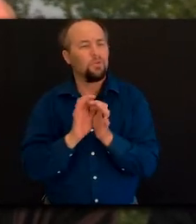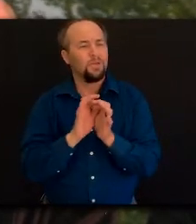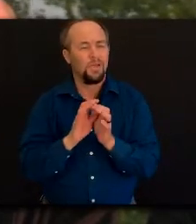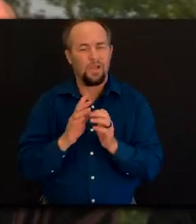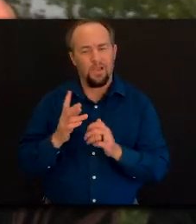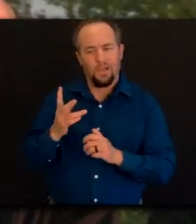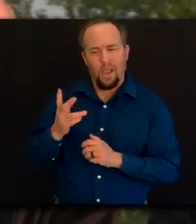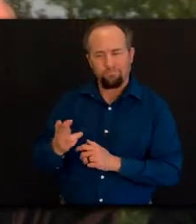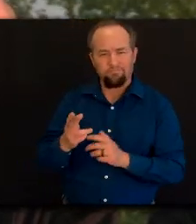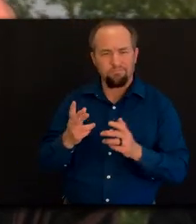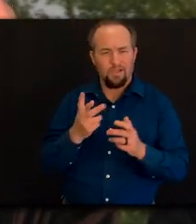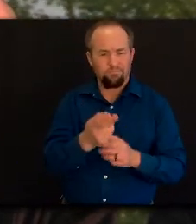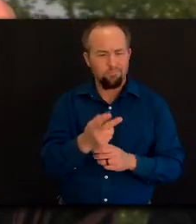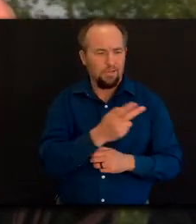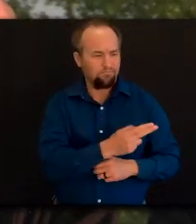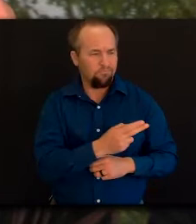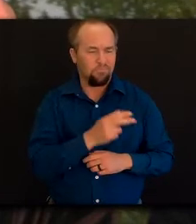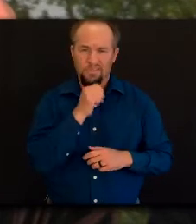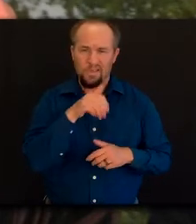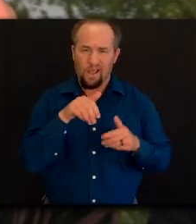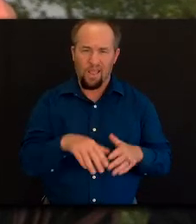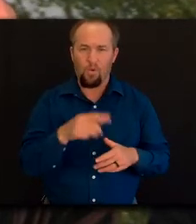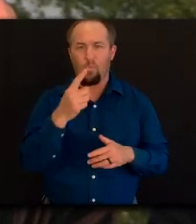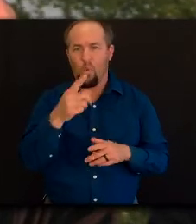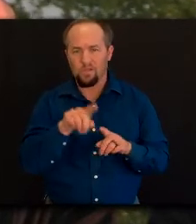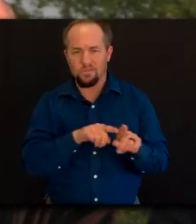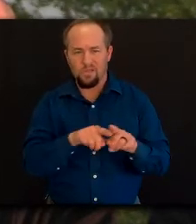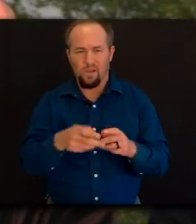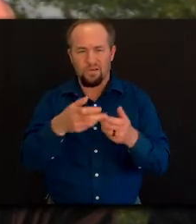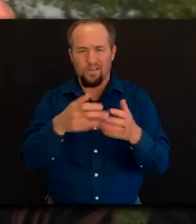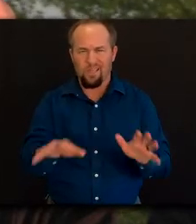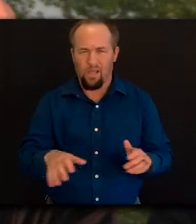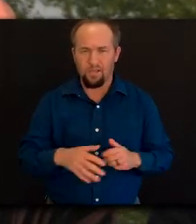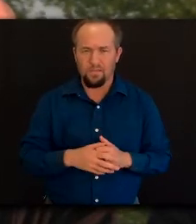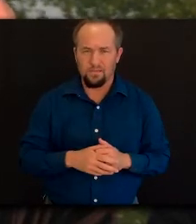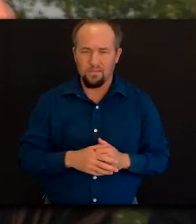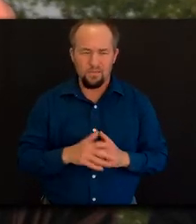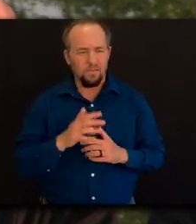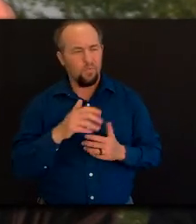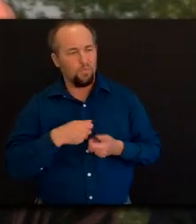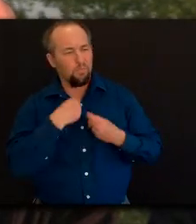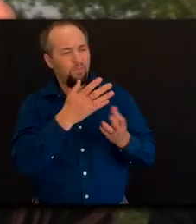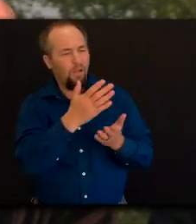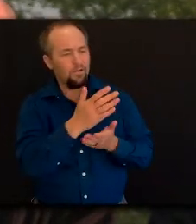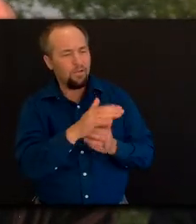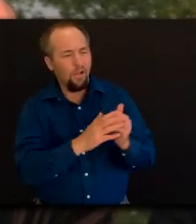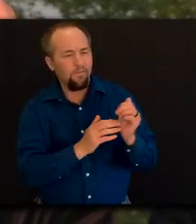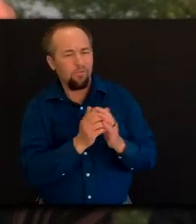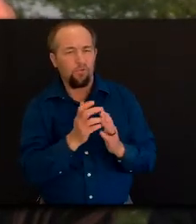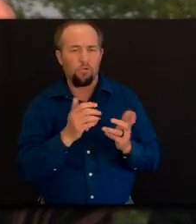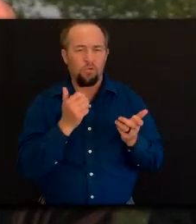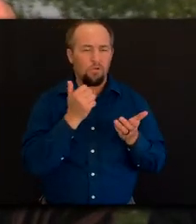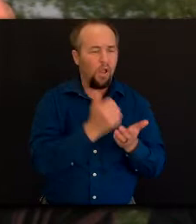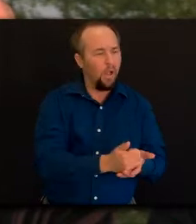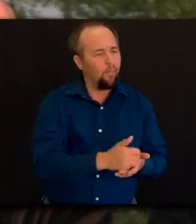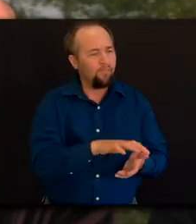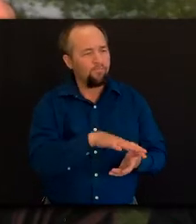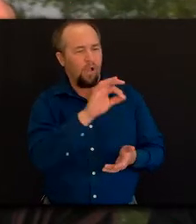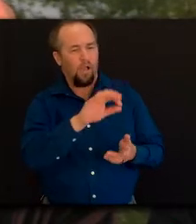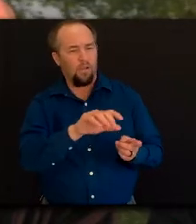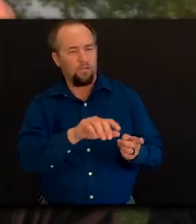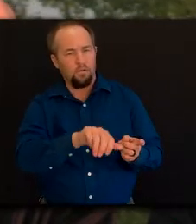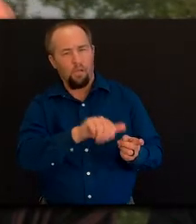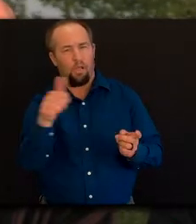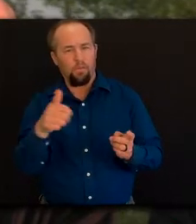not letting any one sock get lost in the dryer. We comfort one another. and help each other find our pair should it go